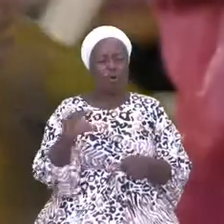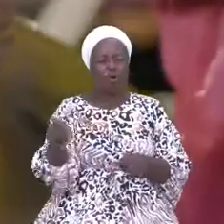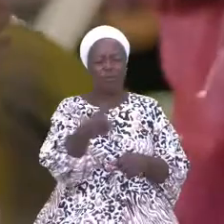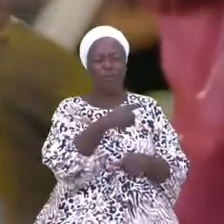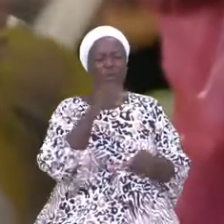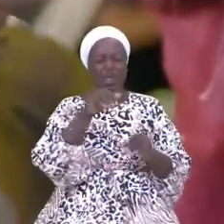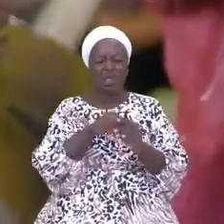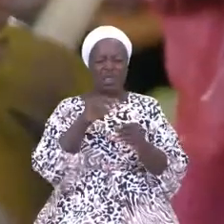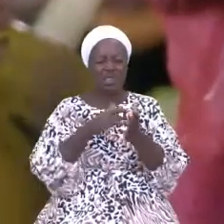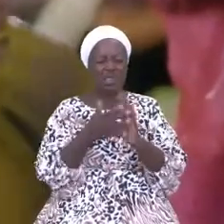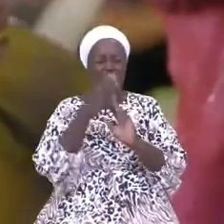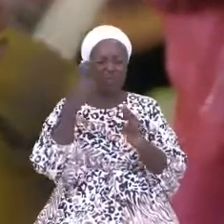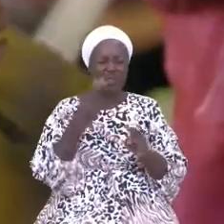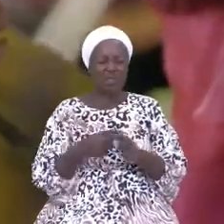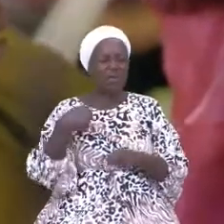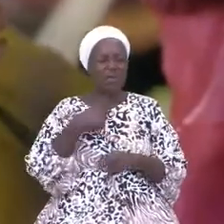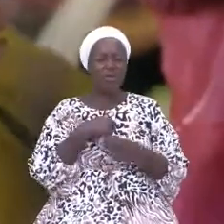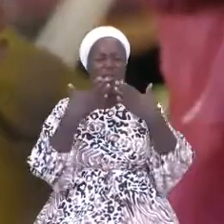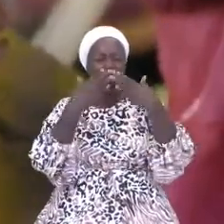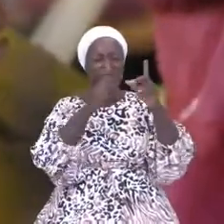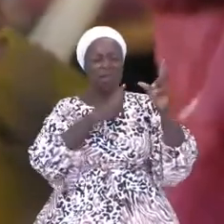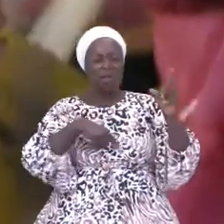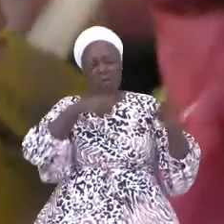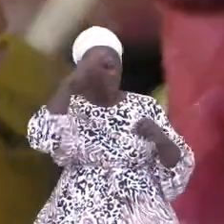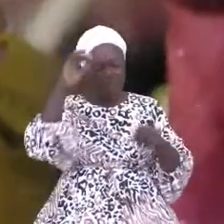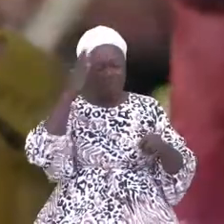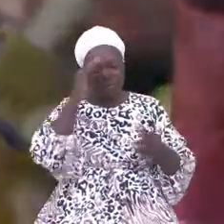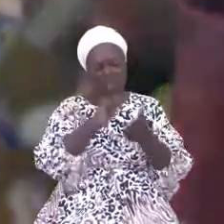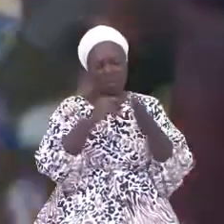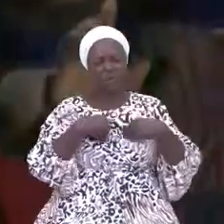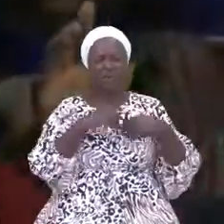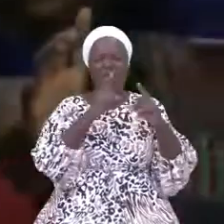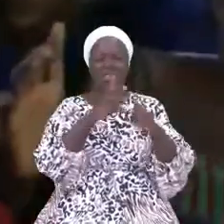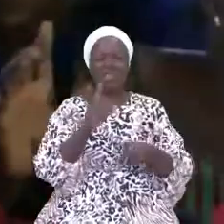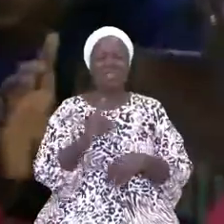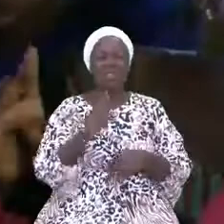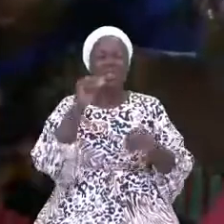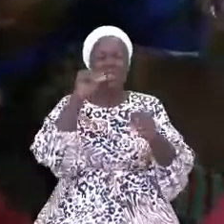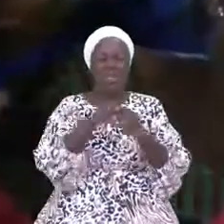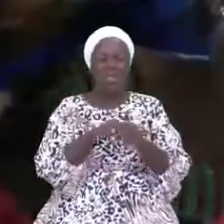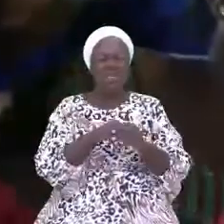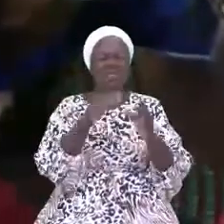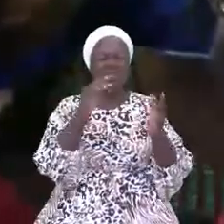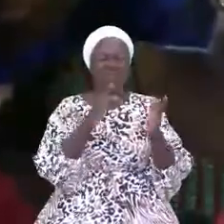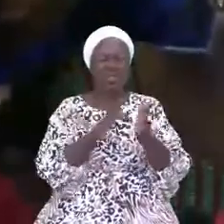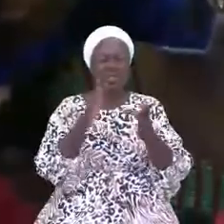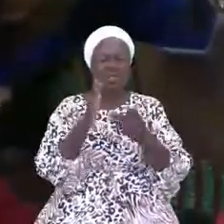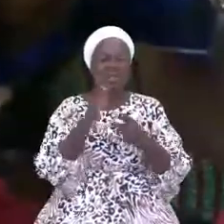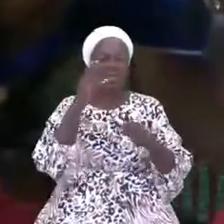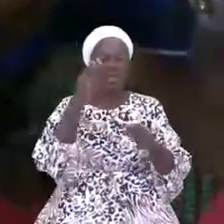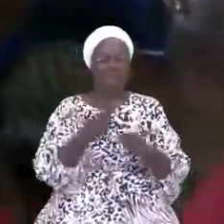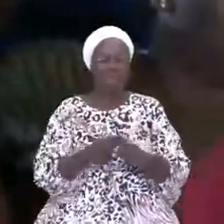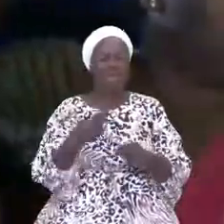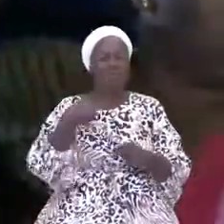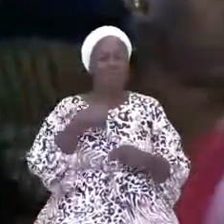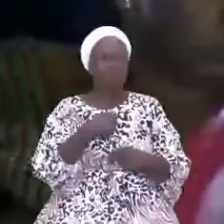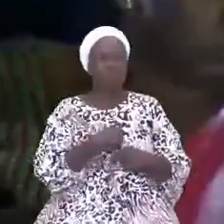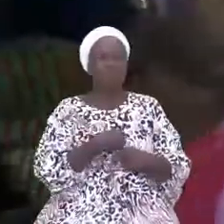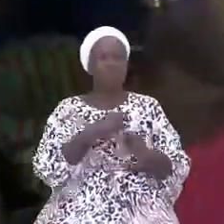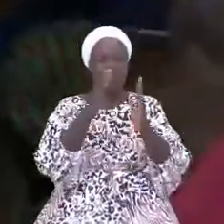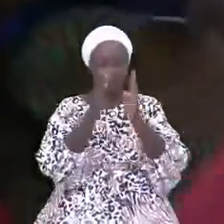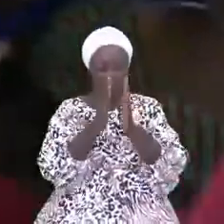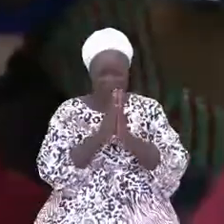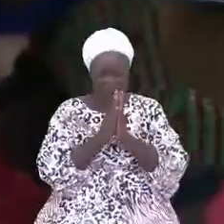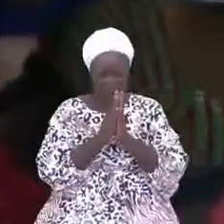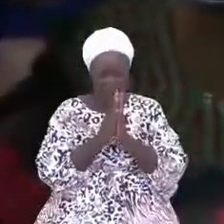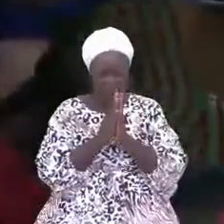Jesus' name. We thank you, Lord, because we know you have answered. In Jesus' name, we